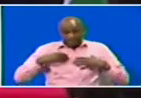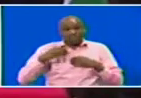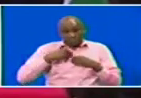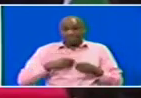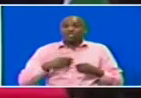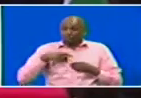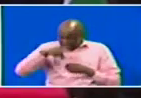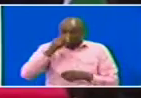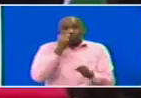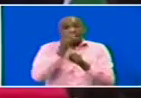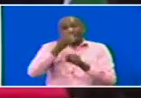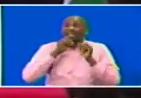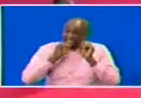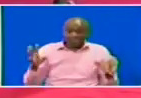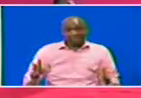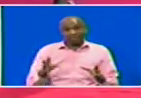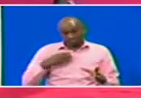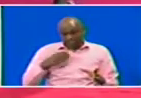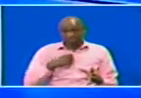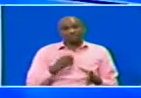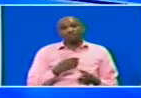nini mumeshindwa kufanya kazi yenu.